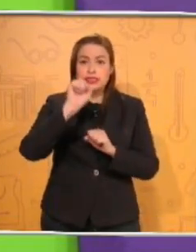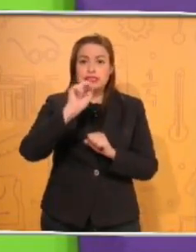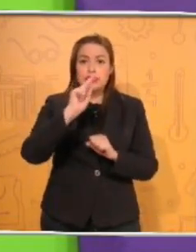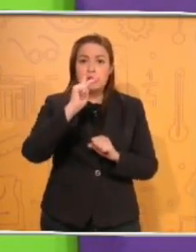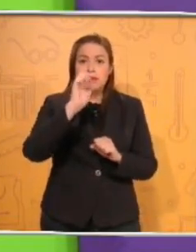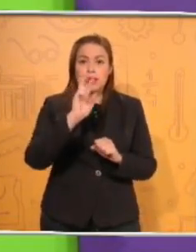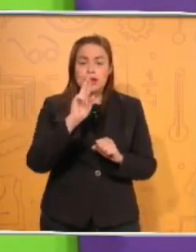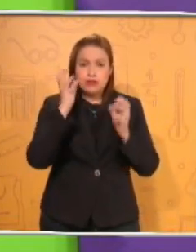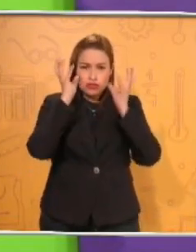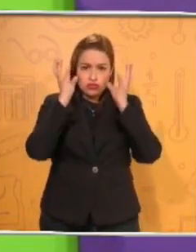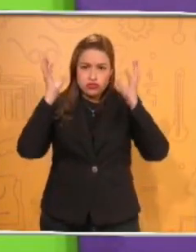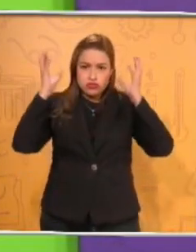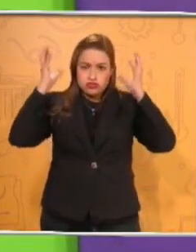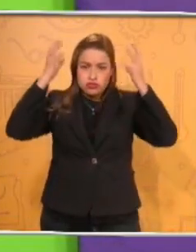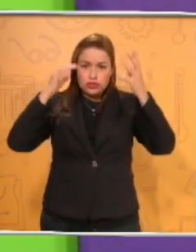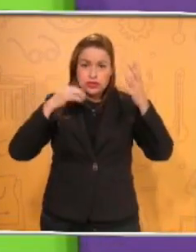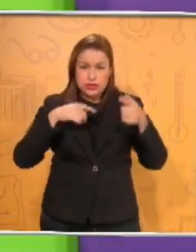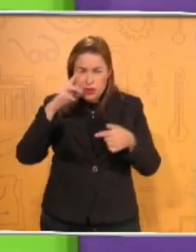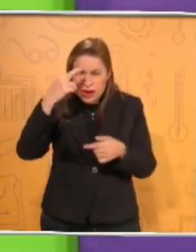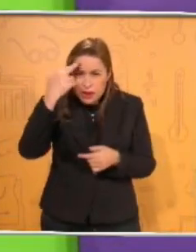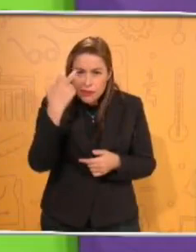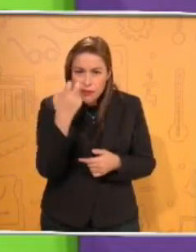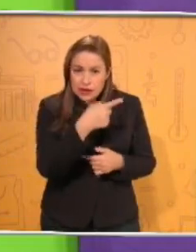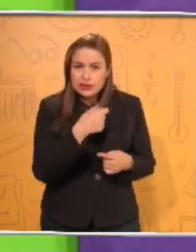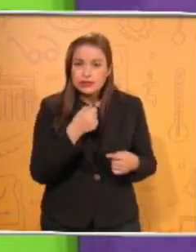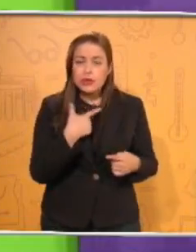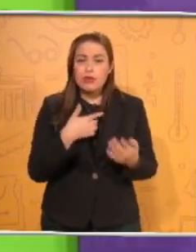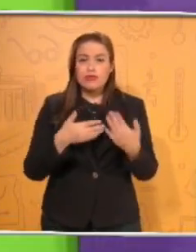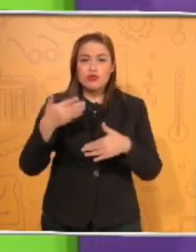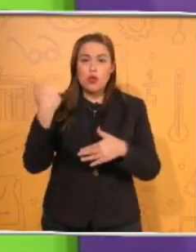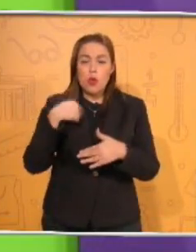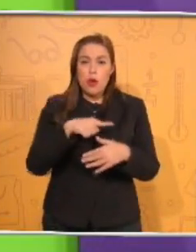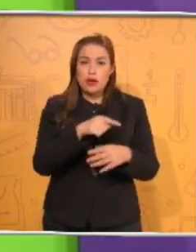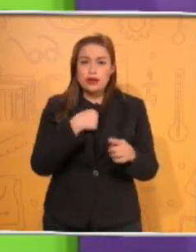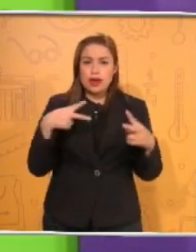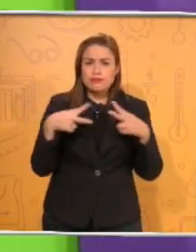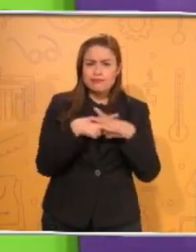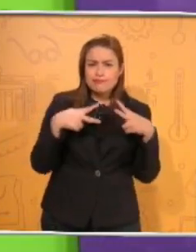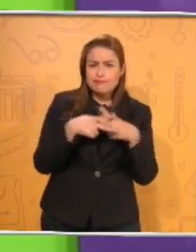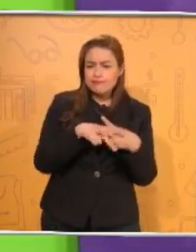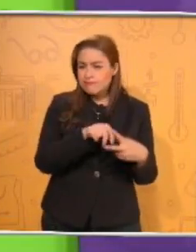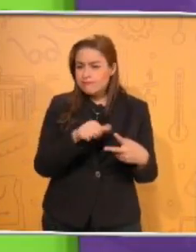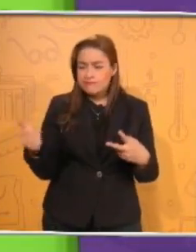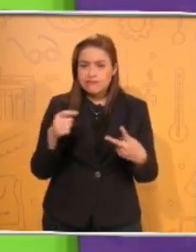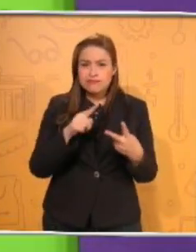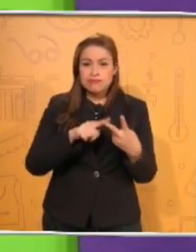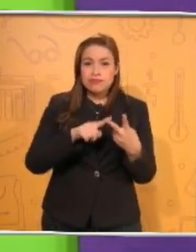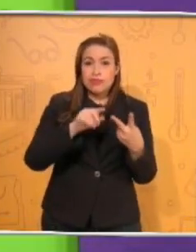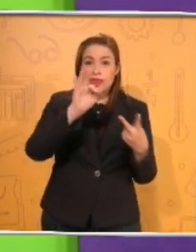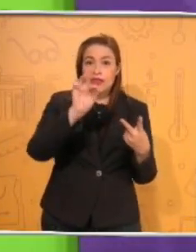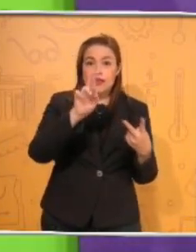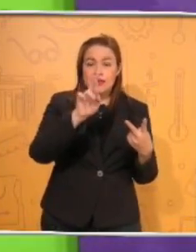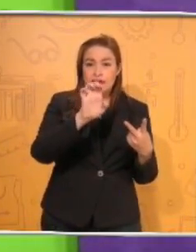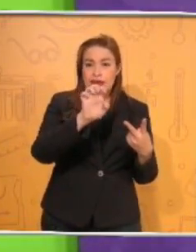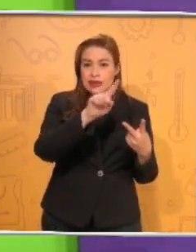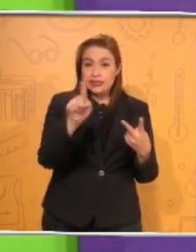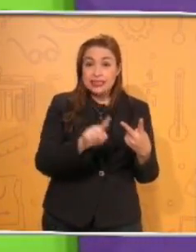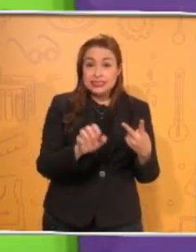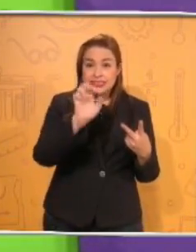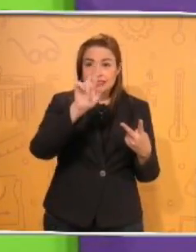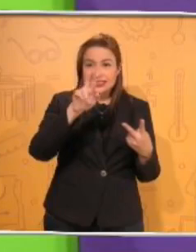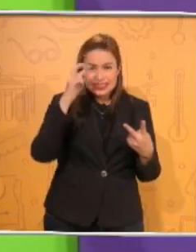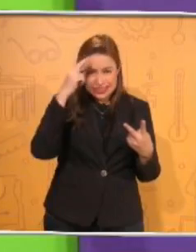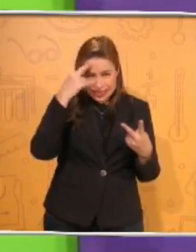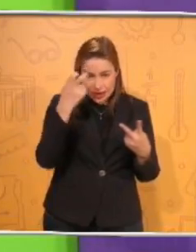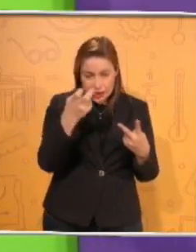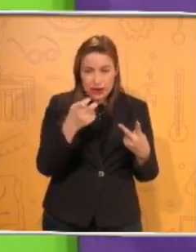this moment when Goku was fighting with Freezer after Freezer killed